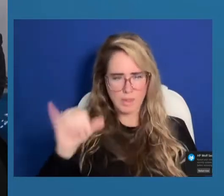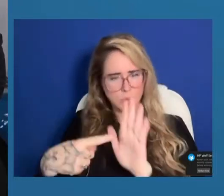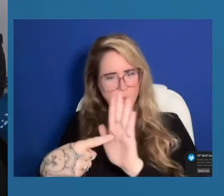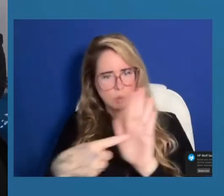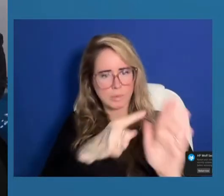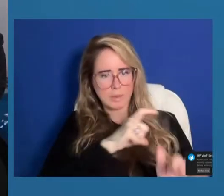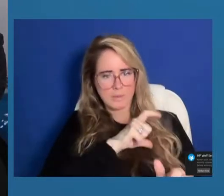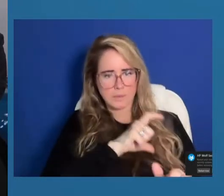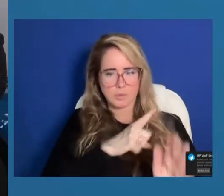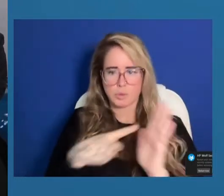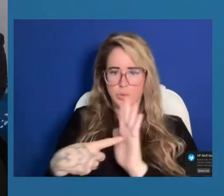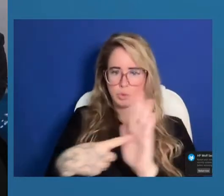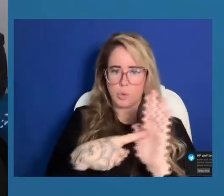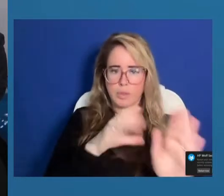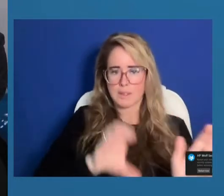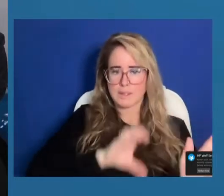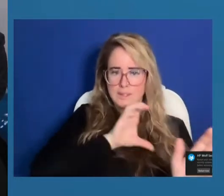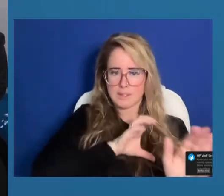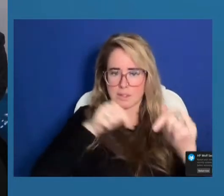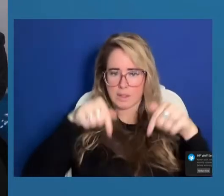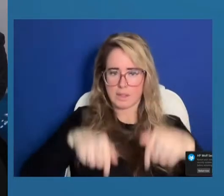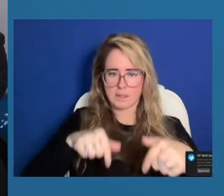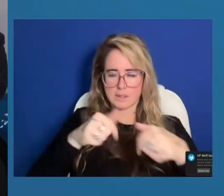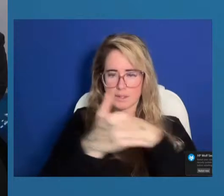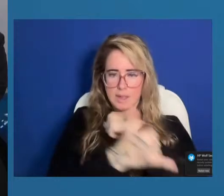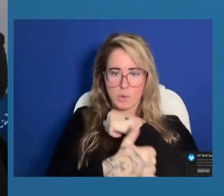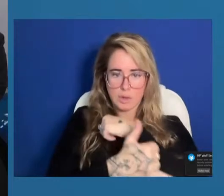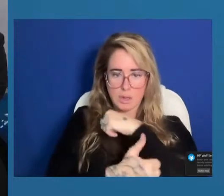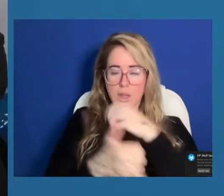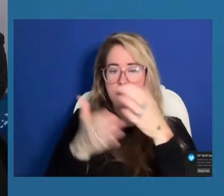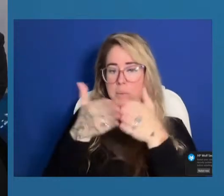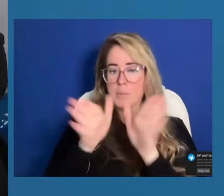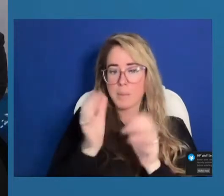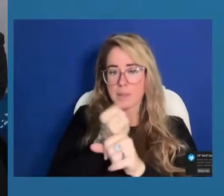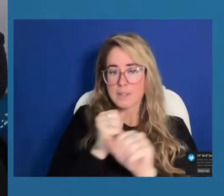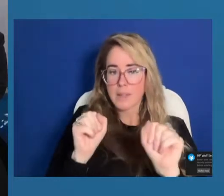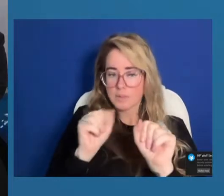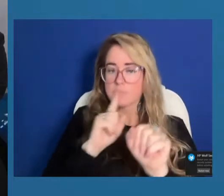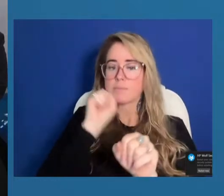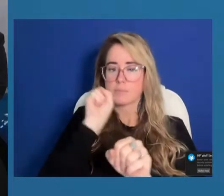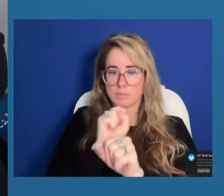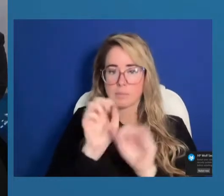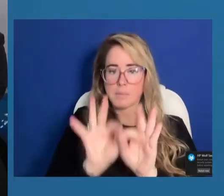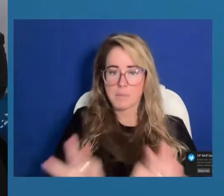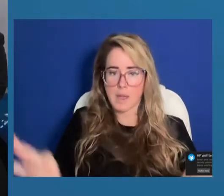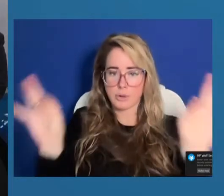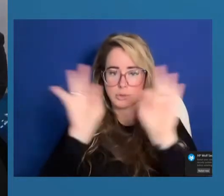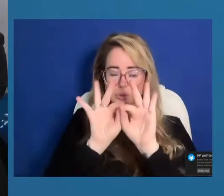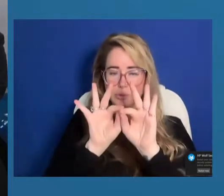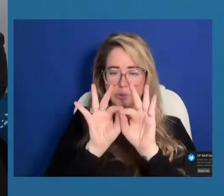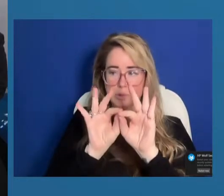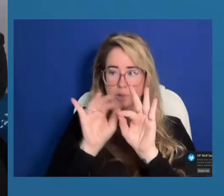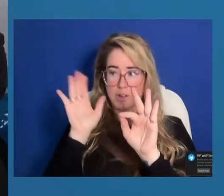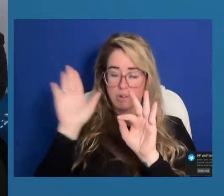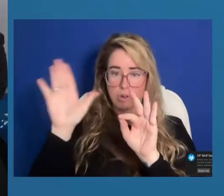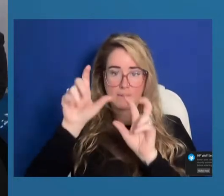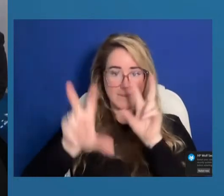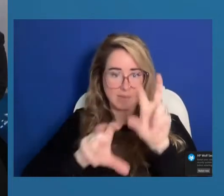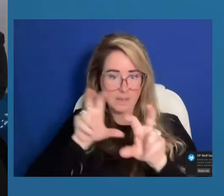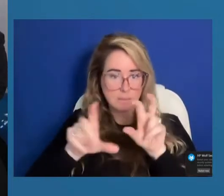and to the citizens of this county that public safety matters. The investments made in law